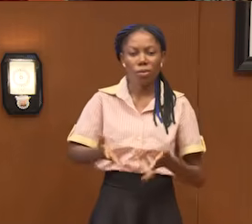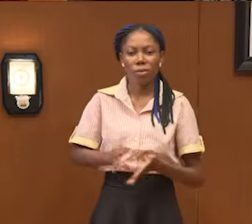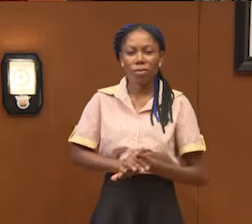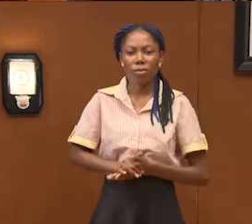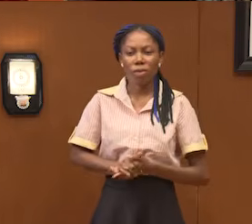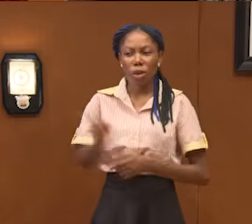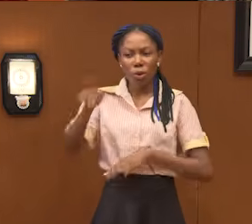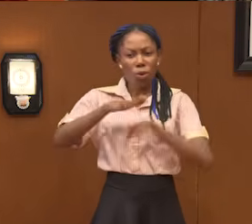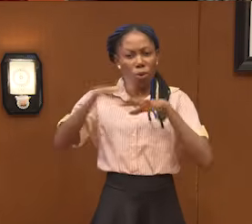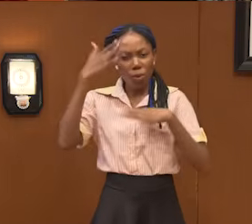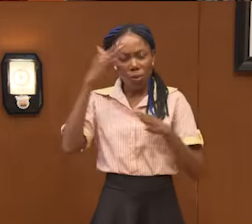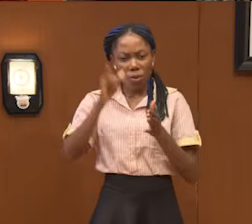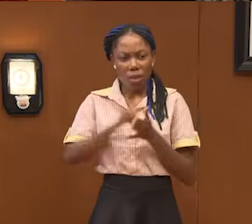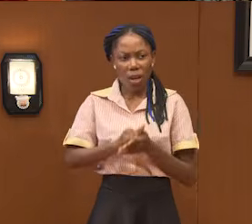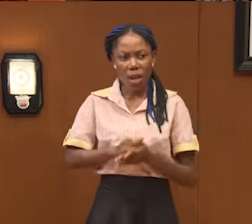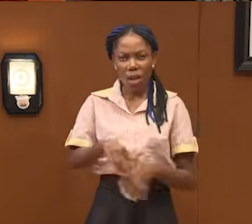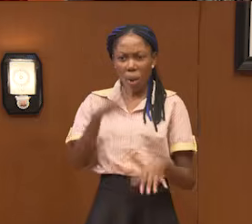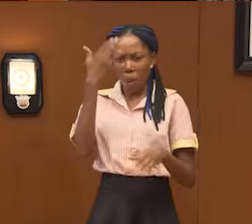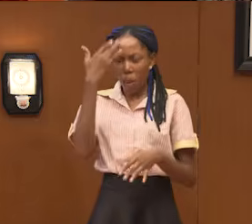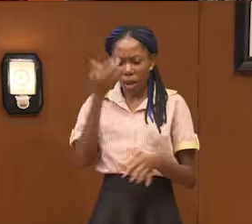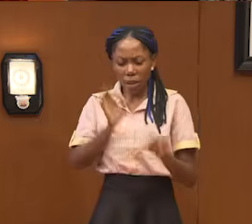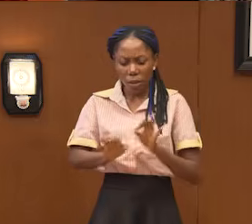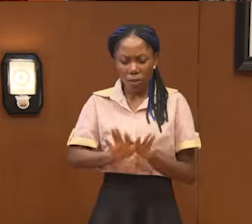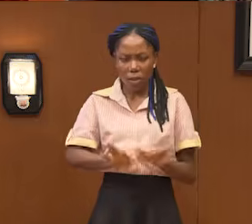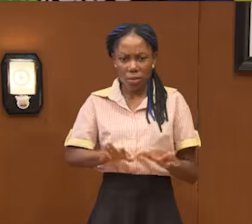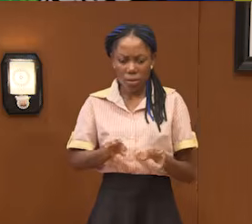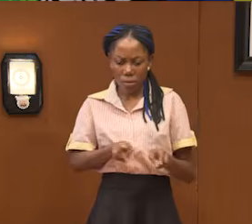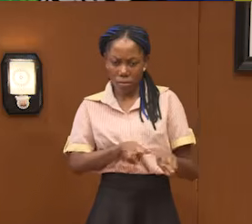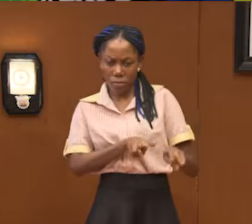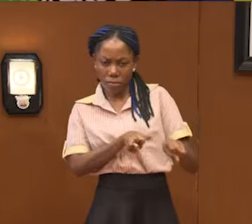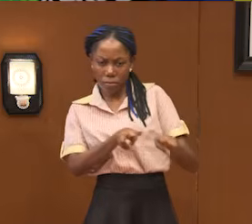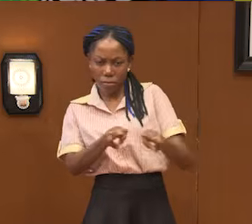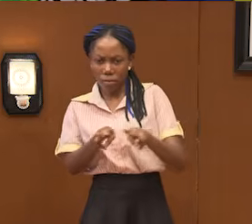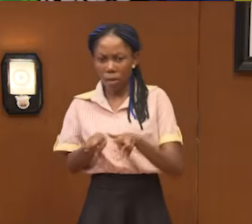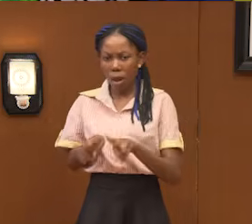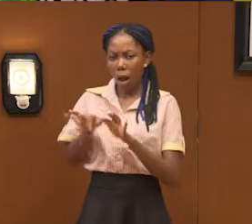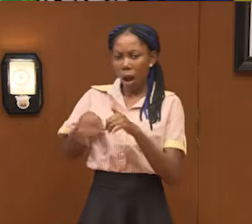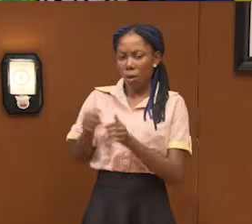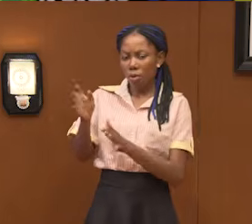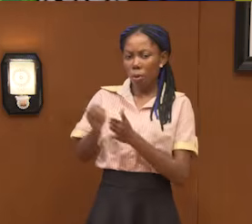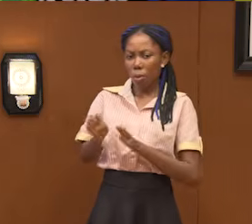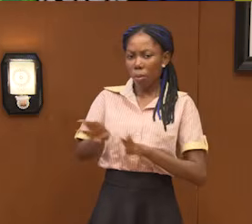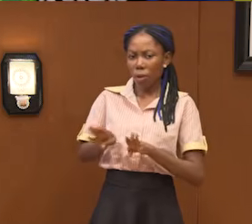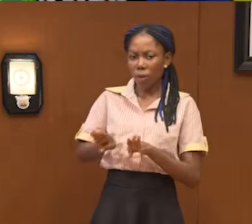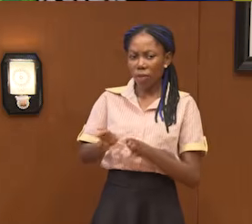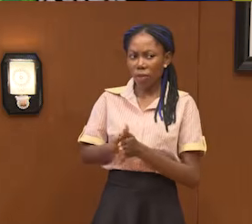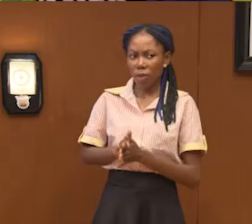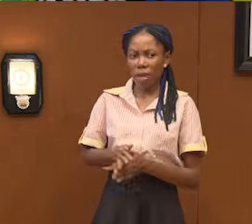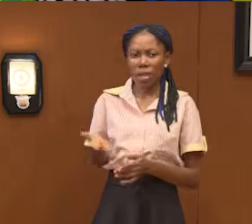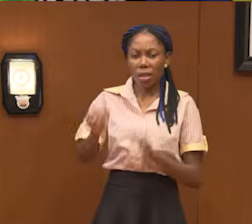You don't know that it's very easy. If these children keep on being in your custody,